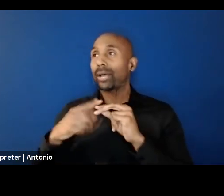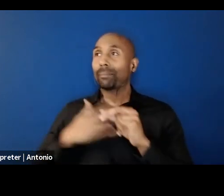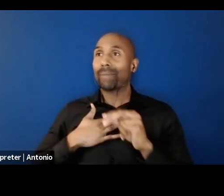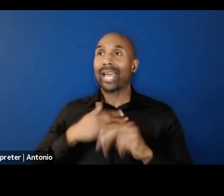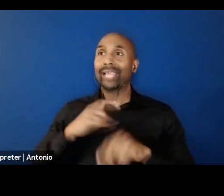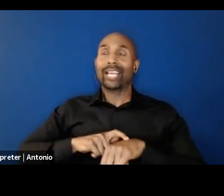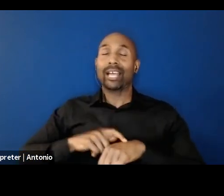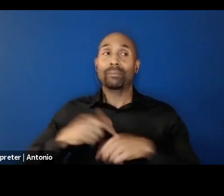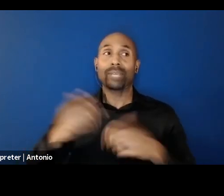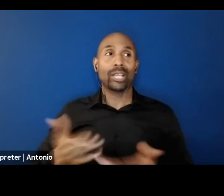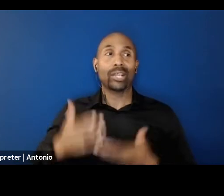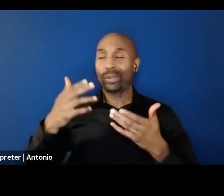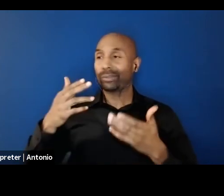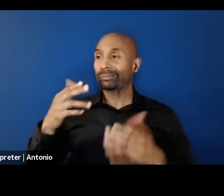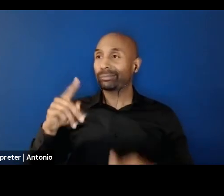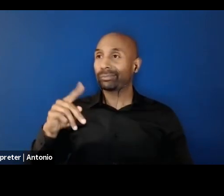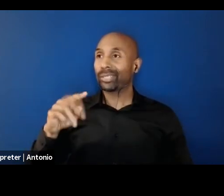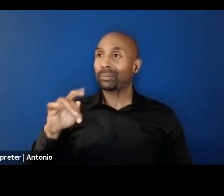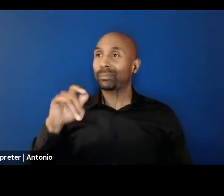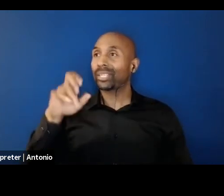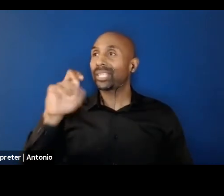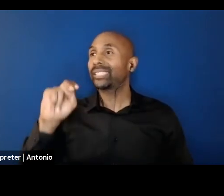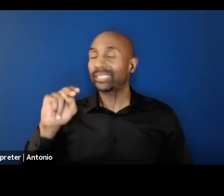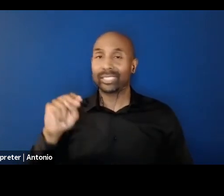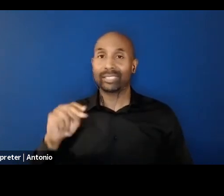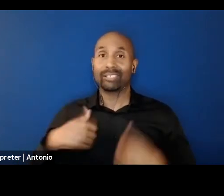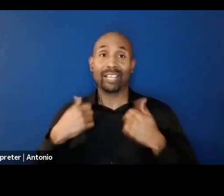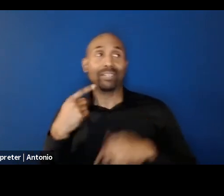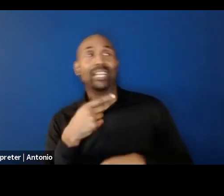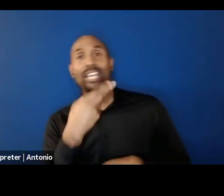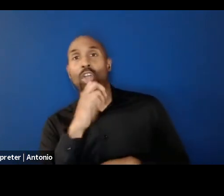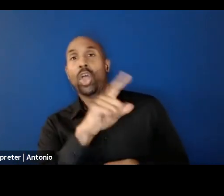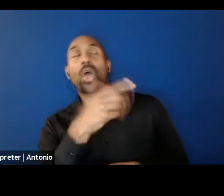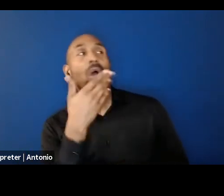of quench or its adherence to an iterative quench?